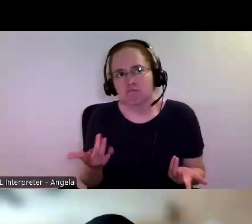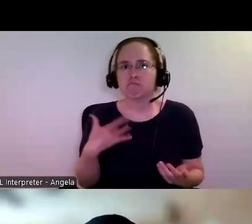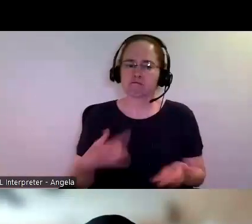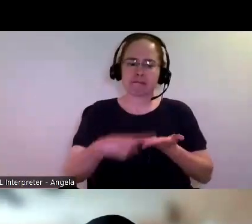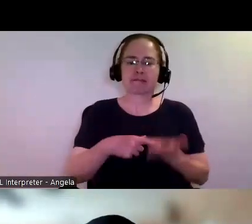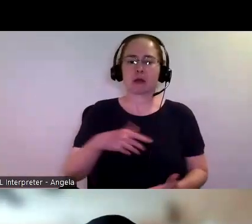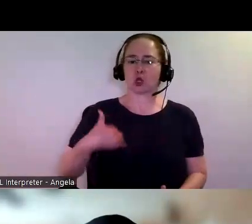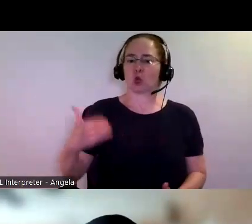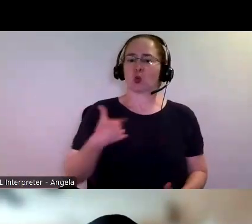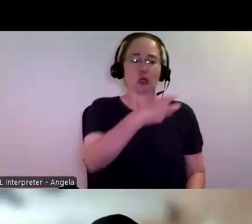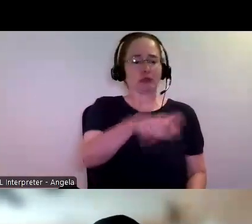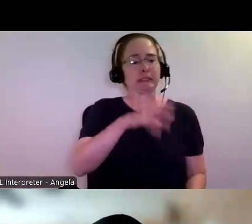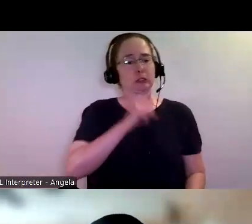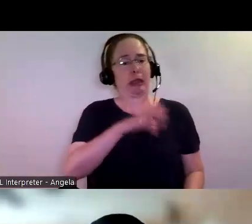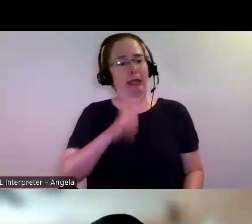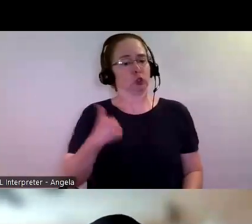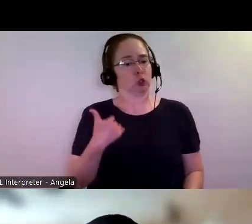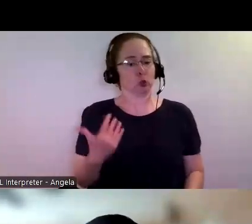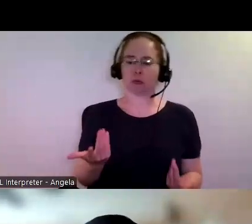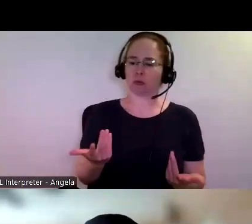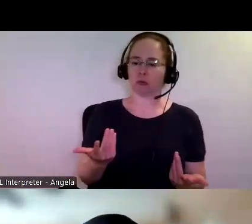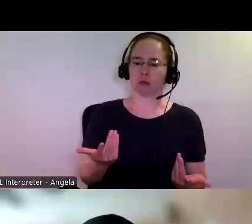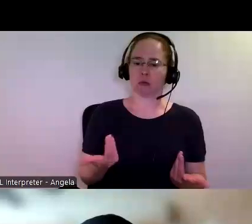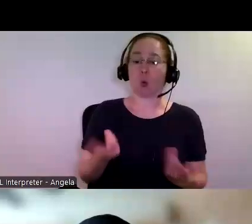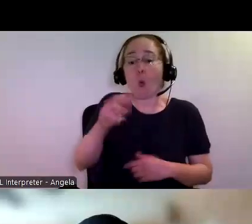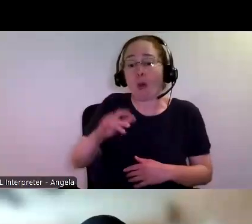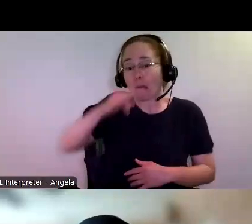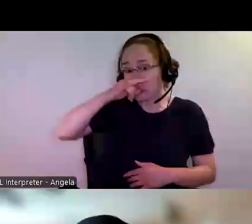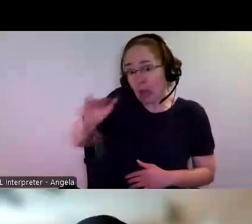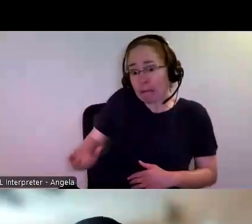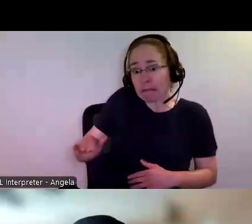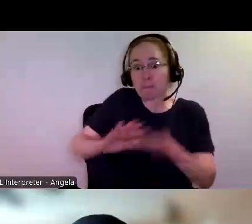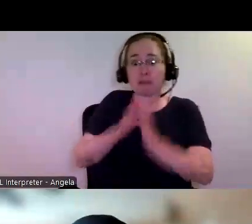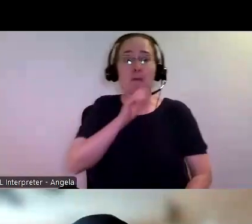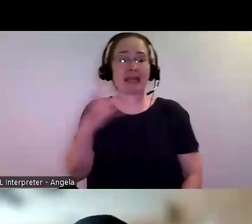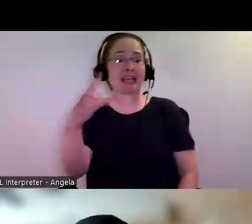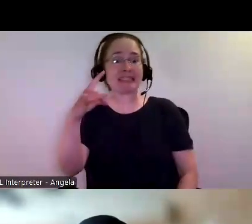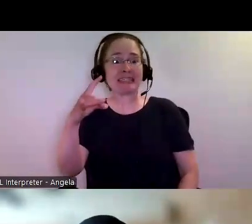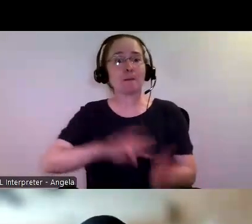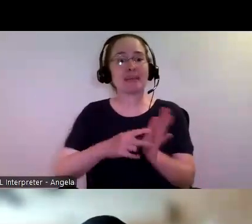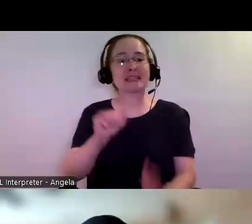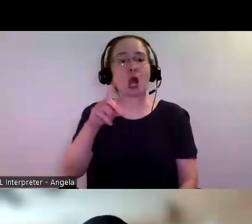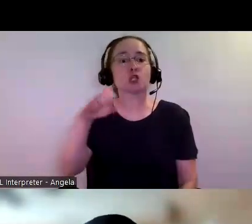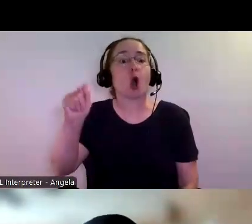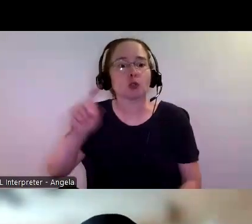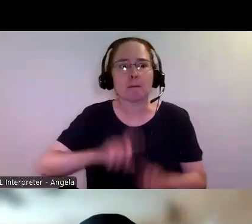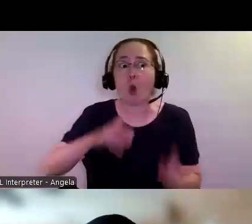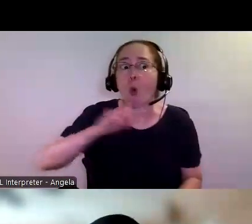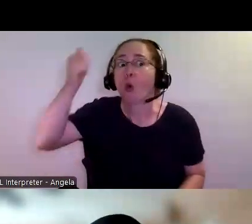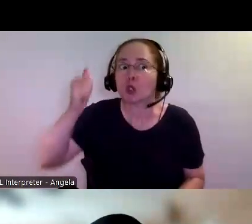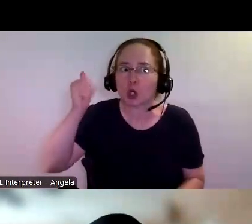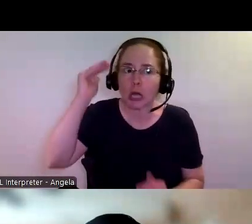but we can say, okay, you have a child, then they turn 18, they're an adult. What's an older adult? You have to